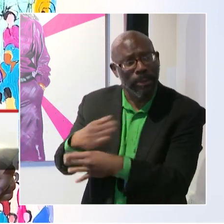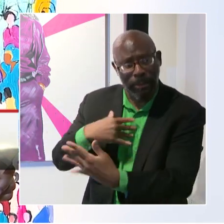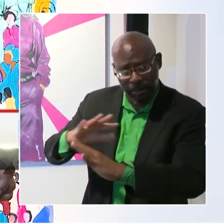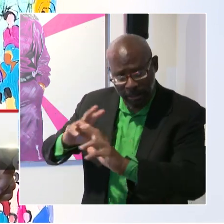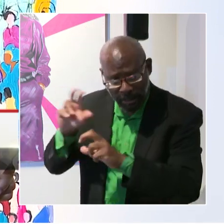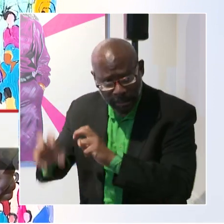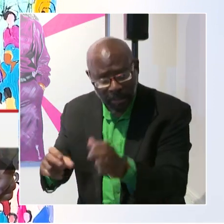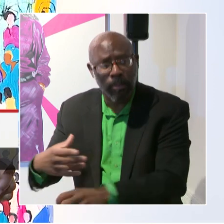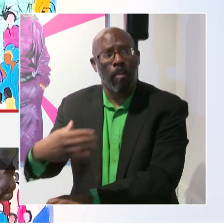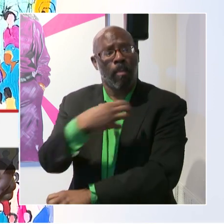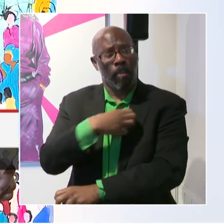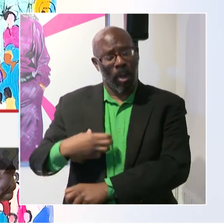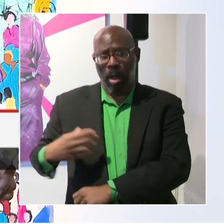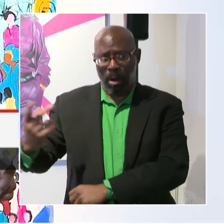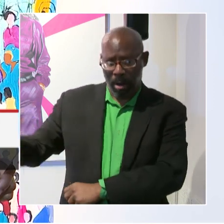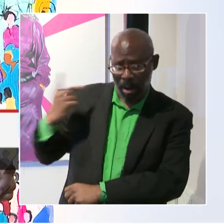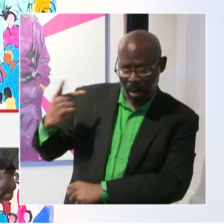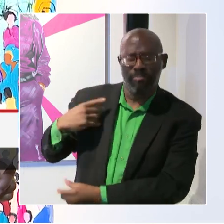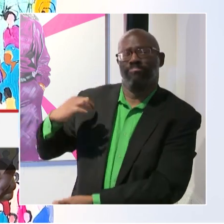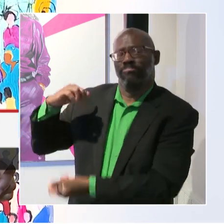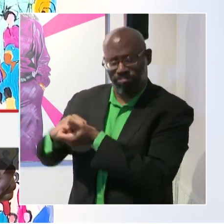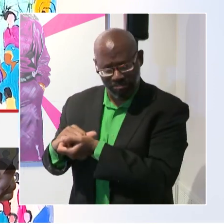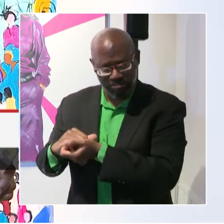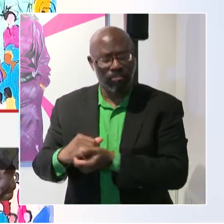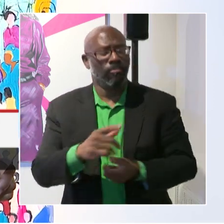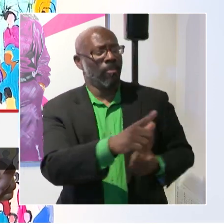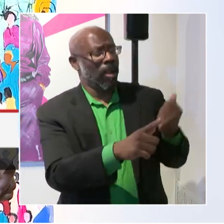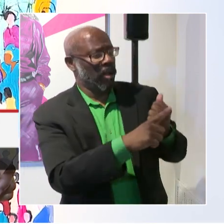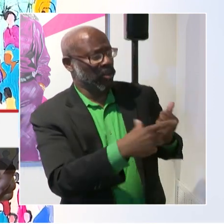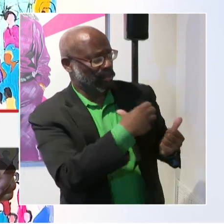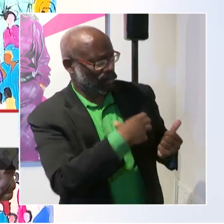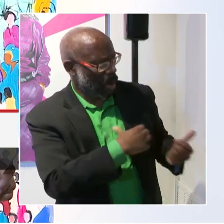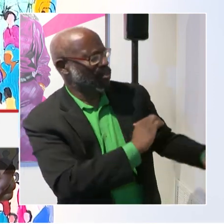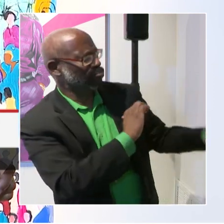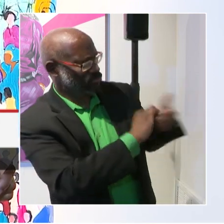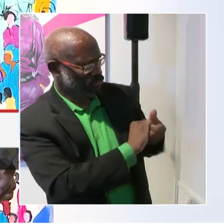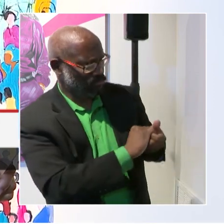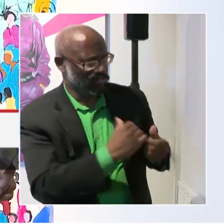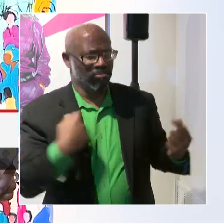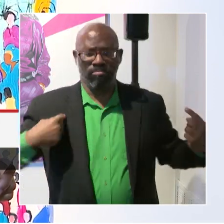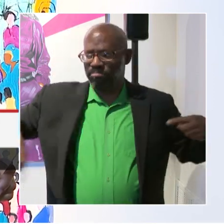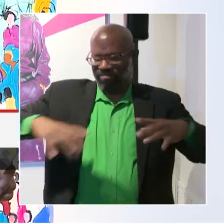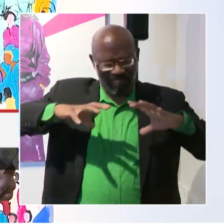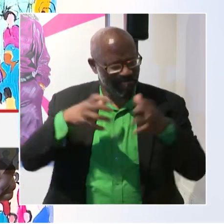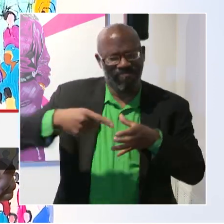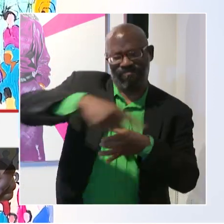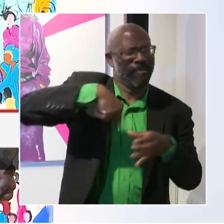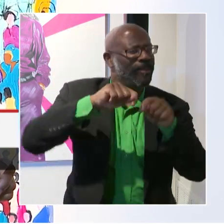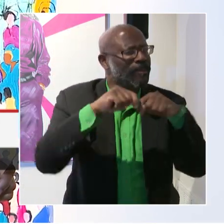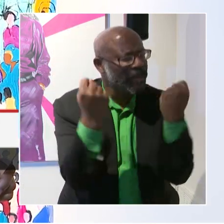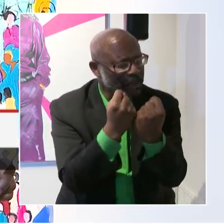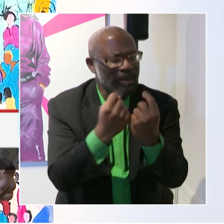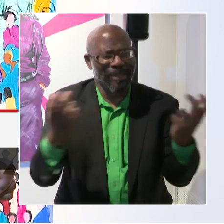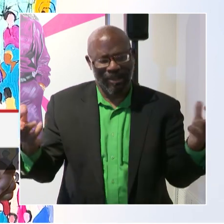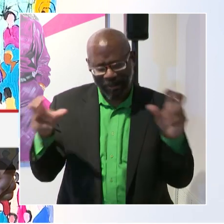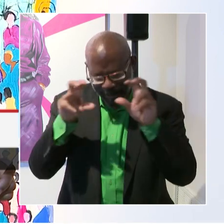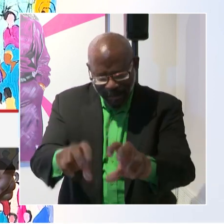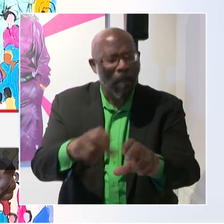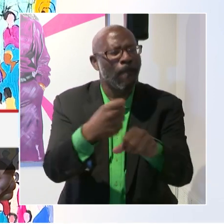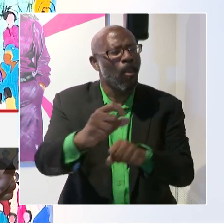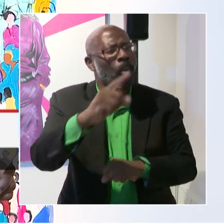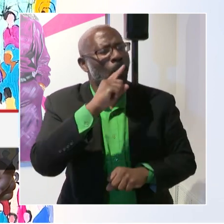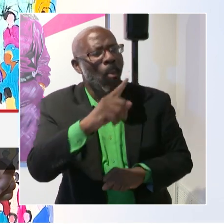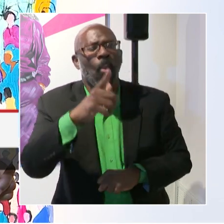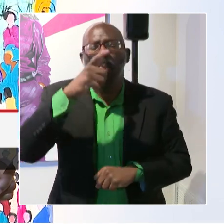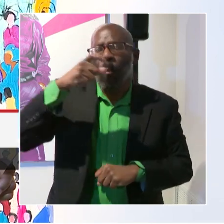Bowser, Deputy Mayor Nina Albert, and their teams to make sure that these grants are getting into the hands of the people who need them, and also